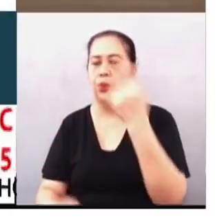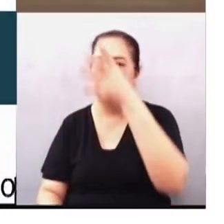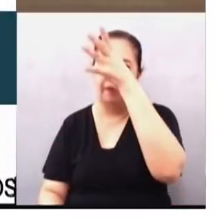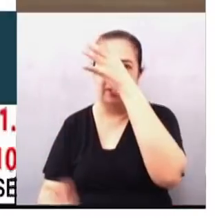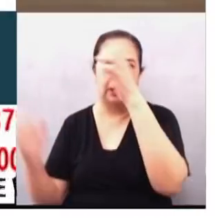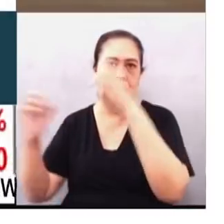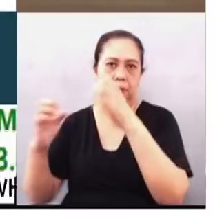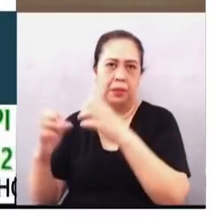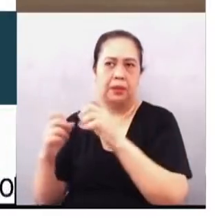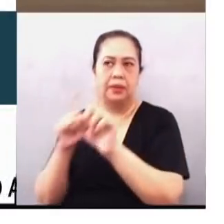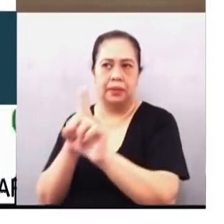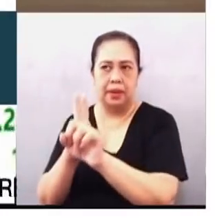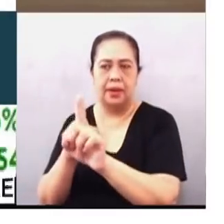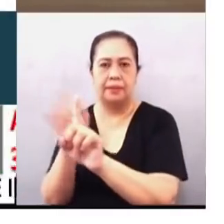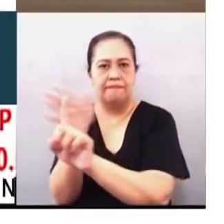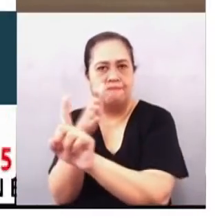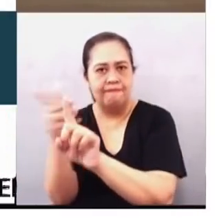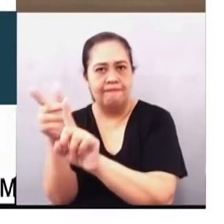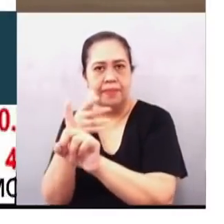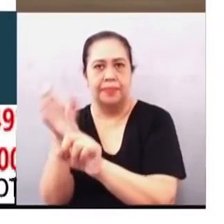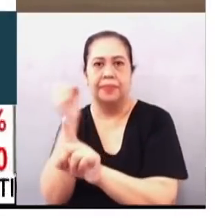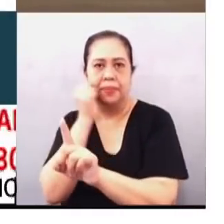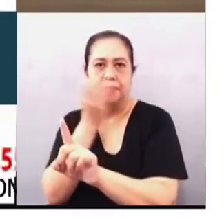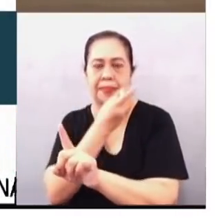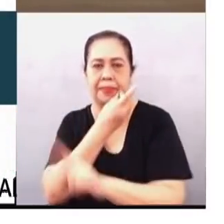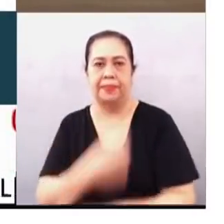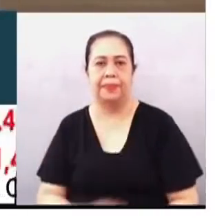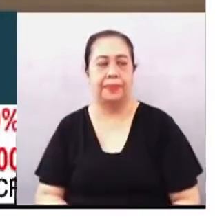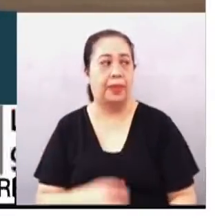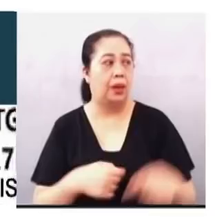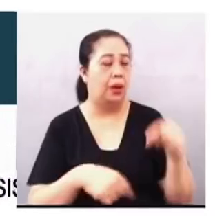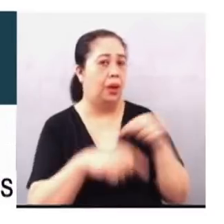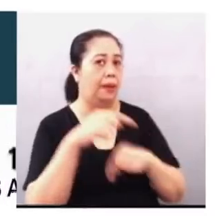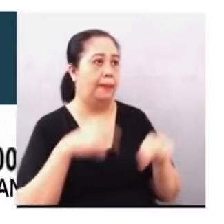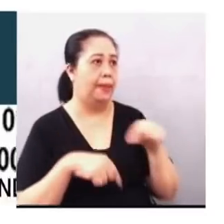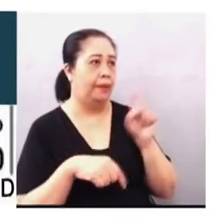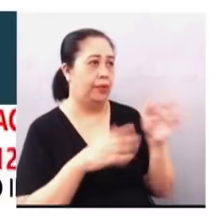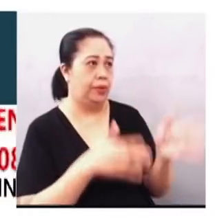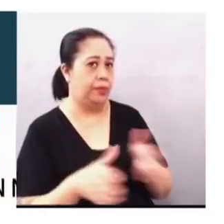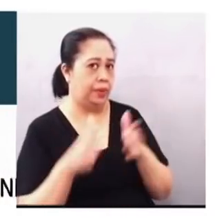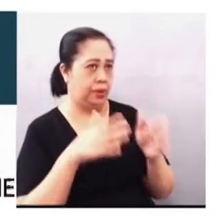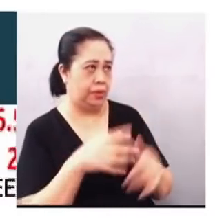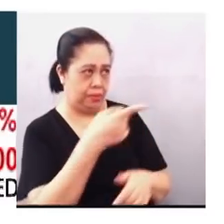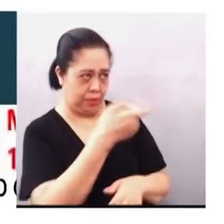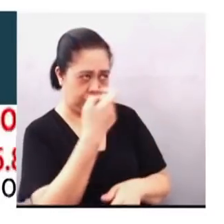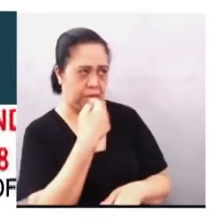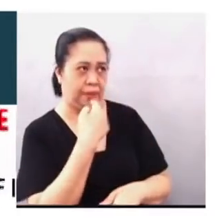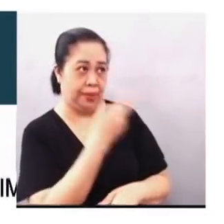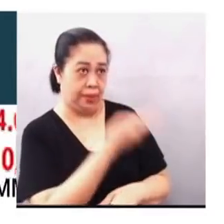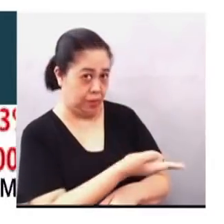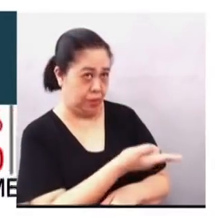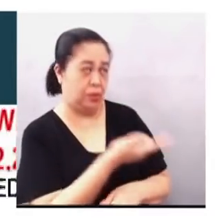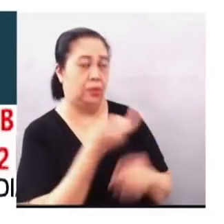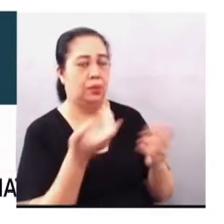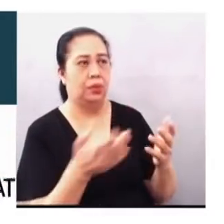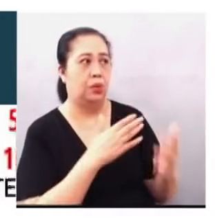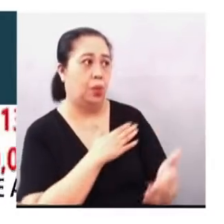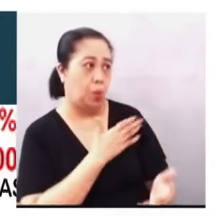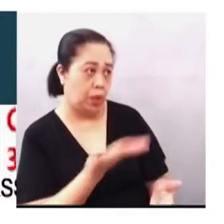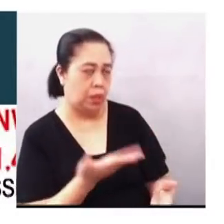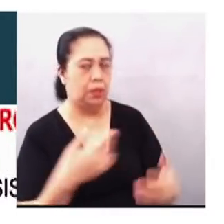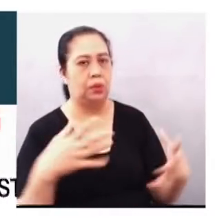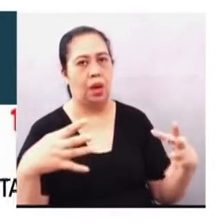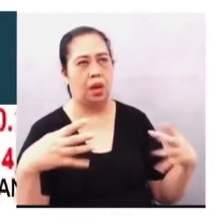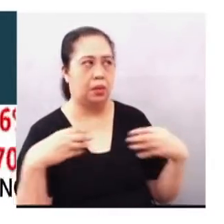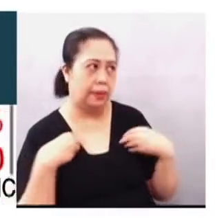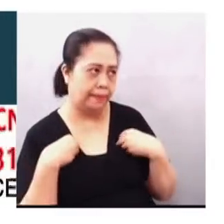na makapag-convince sa kanya. Balik po tayo sa preparasyon ninyo because as you said, you know, you're willing, you've accepted. You